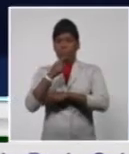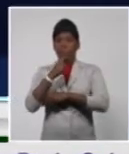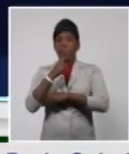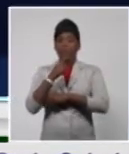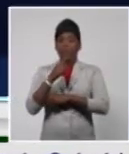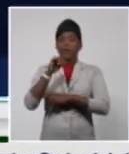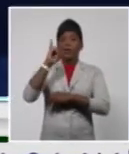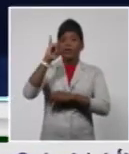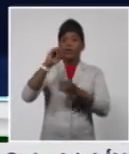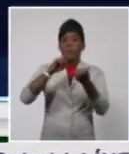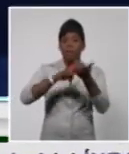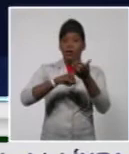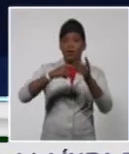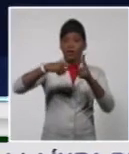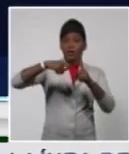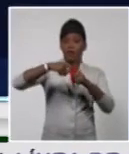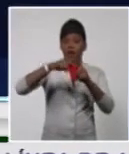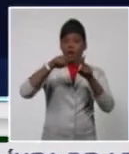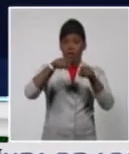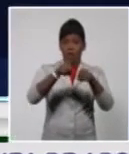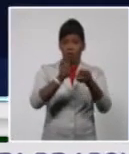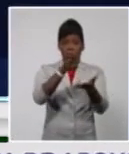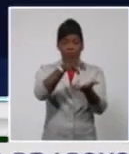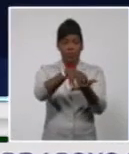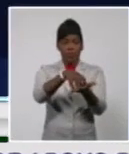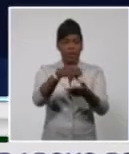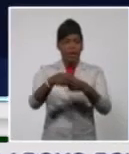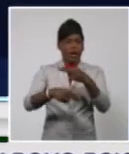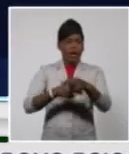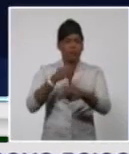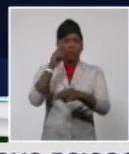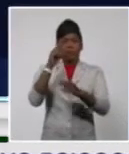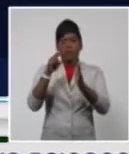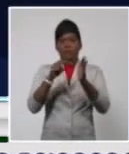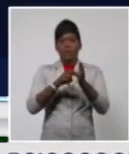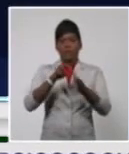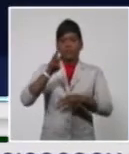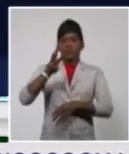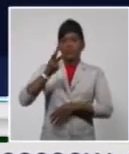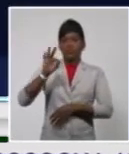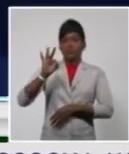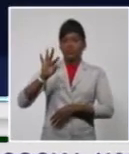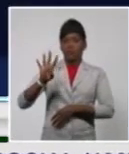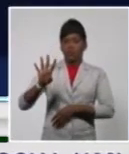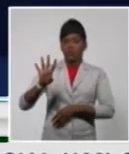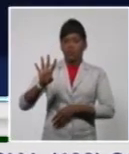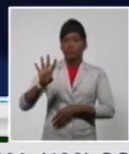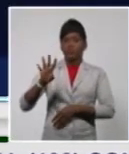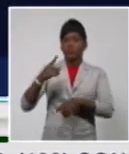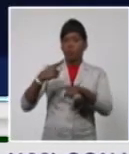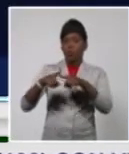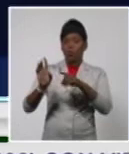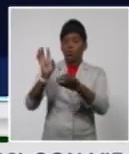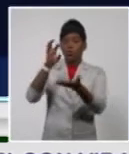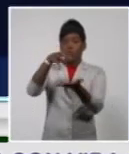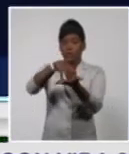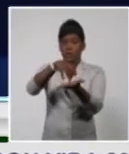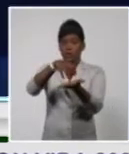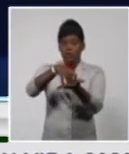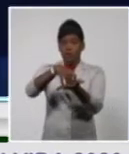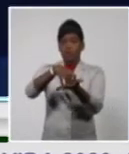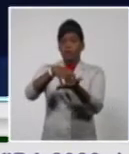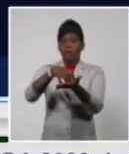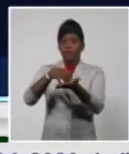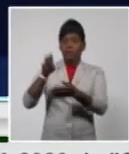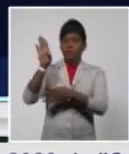and Microbiology Center, 709 in Villa Claras. Santiago de Cuba's increased its